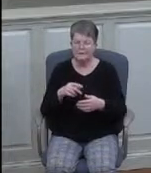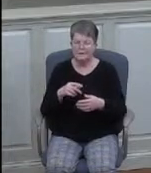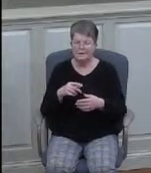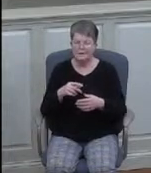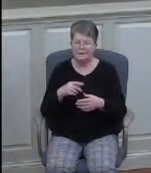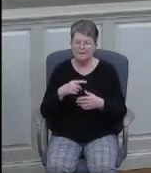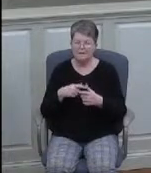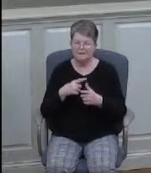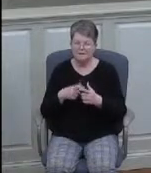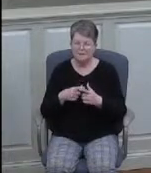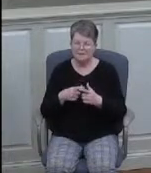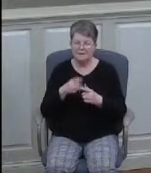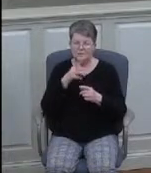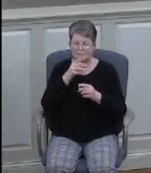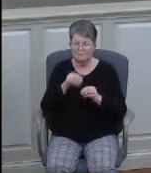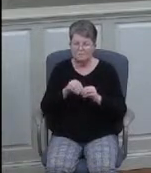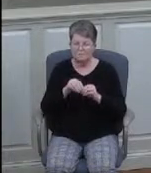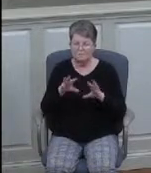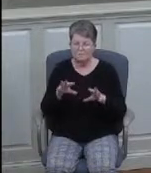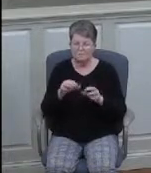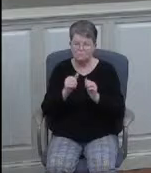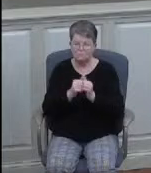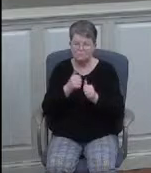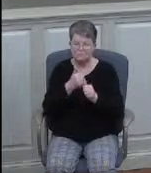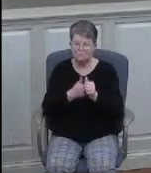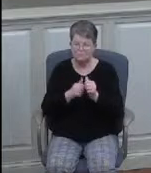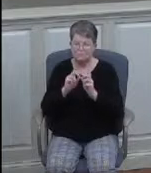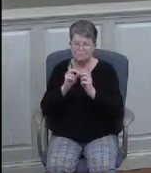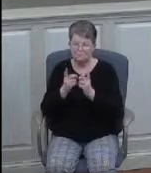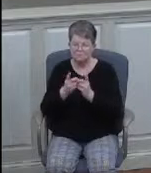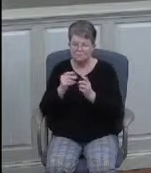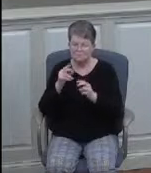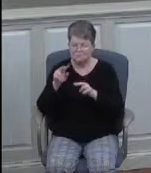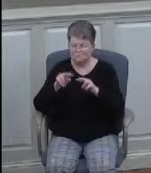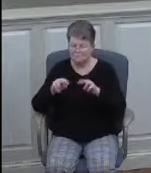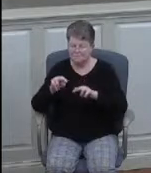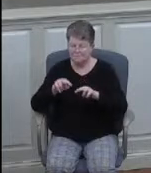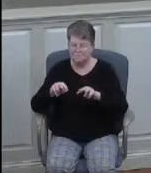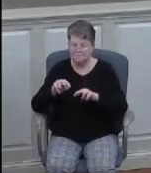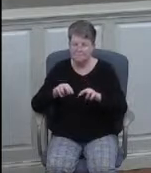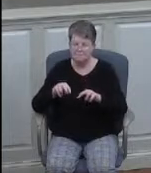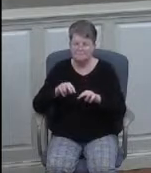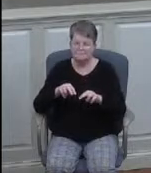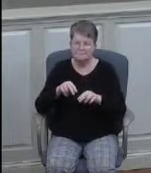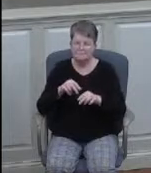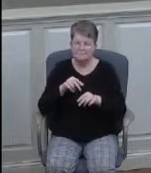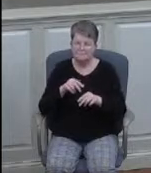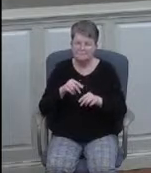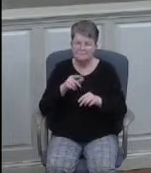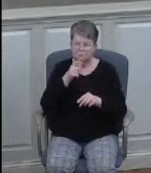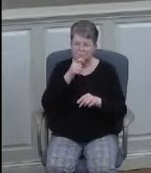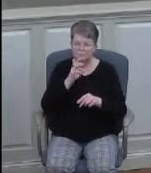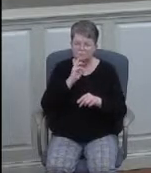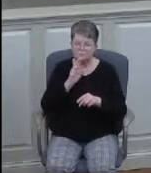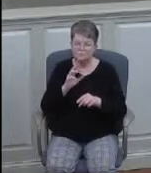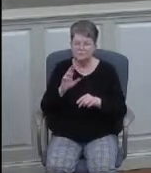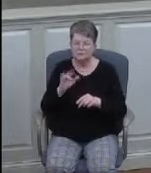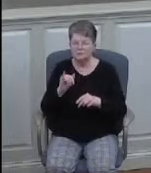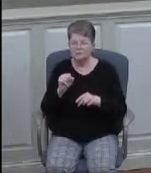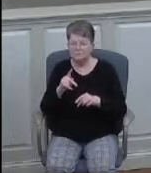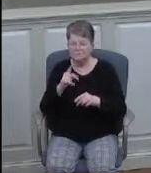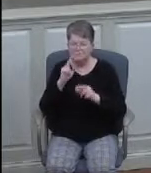that point is sitting down with city manager, sitting down with each department head and looking at those so we can mitigate our risk going forward. So,